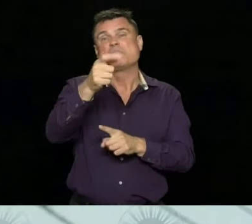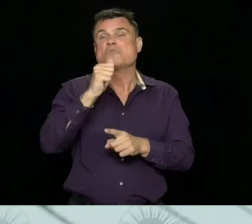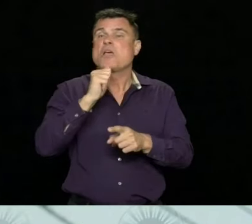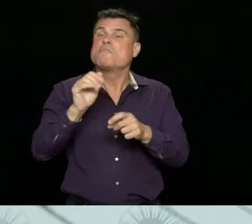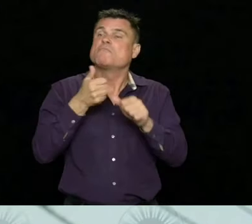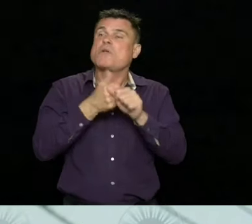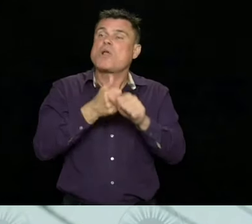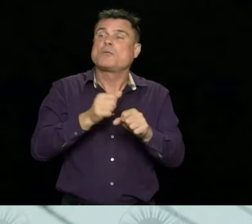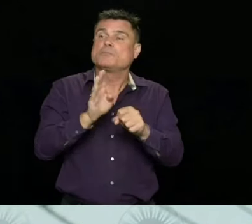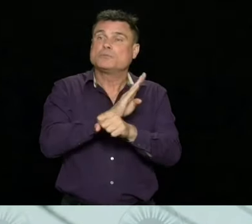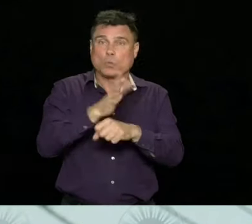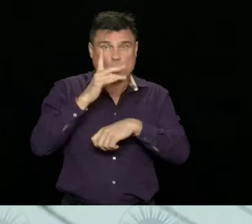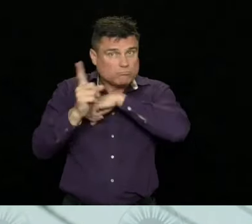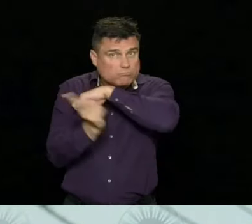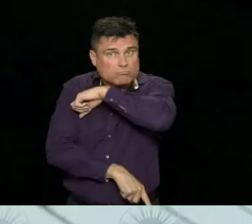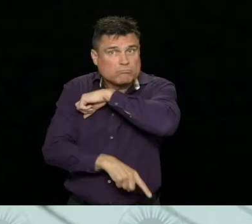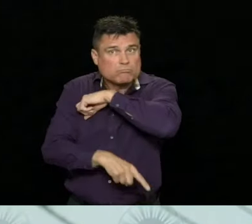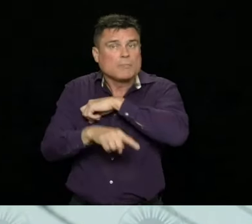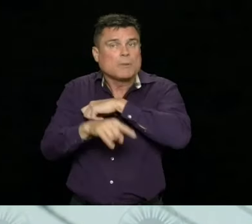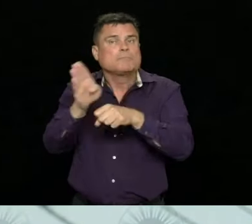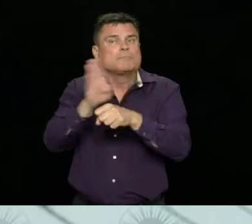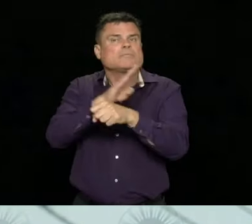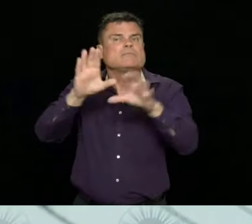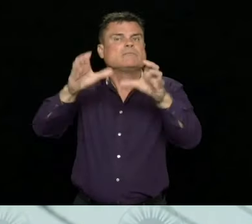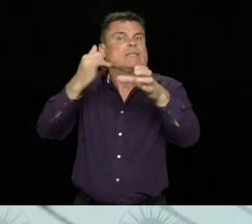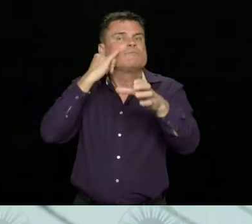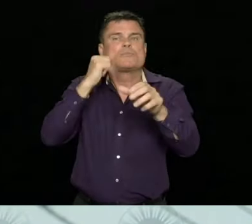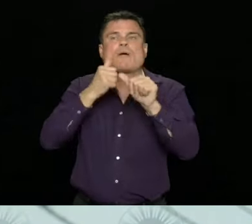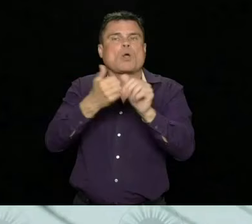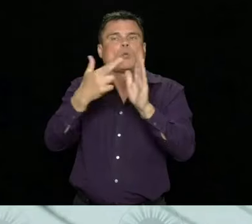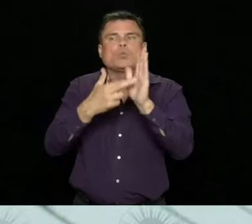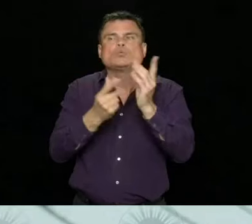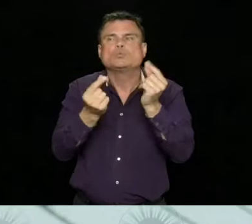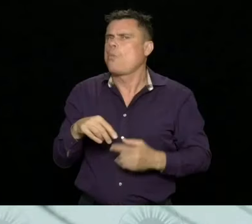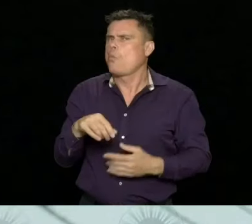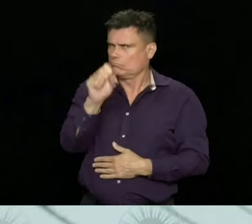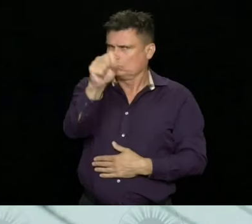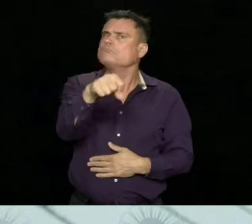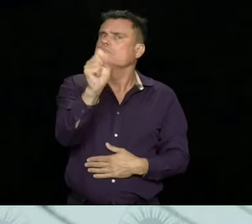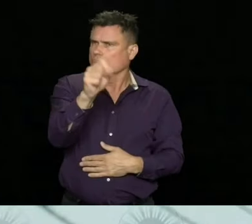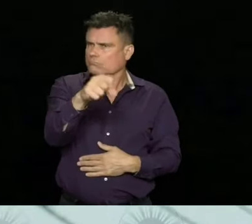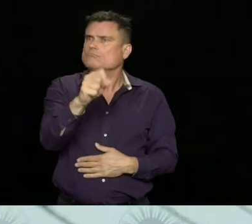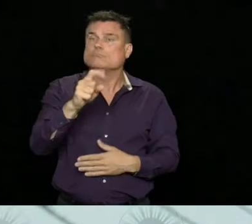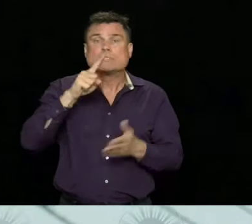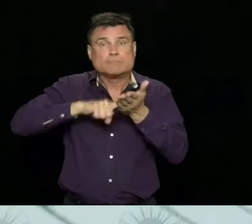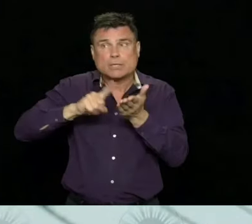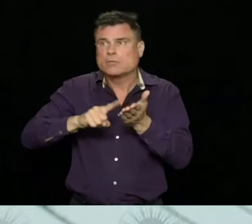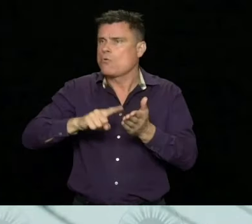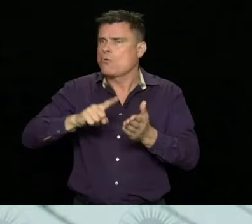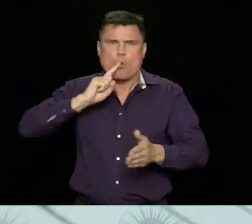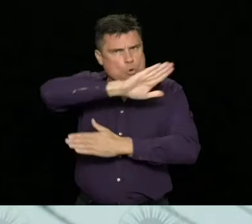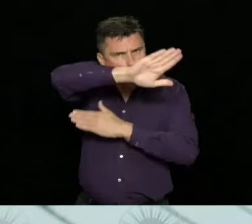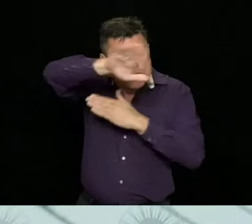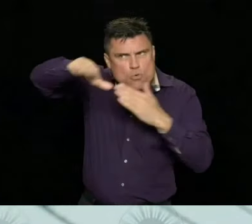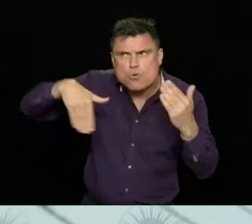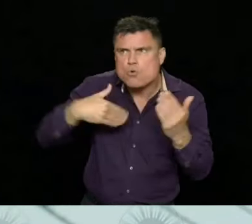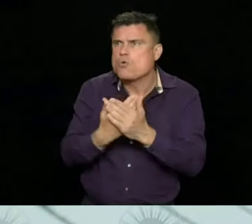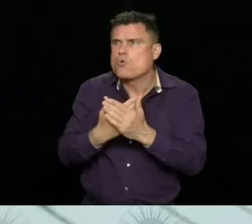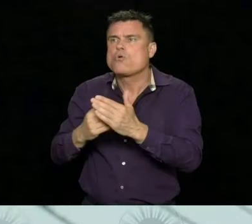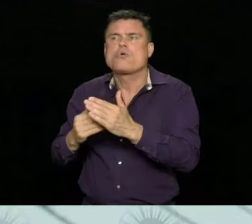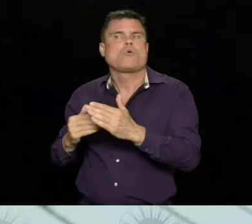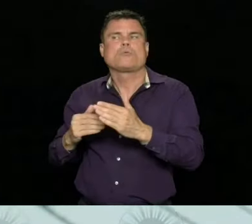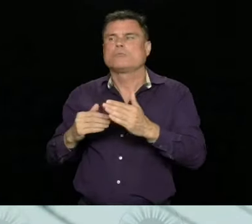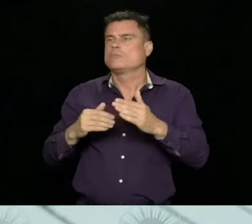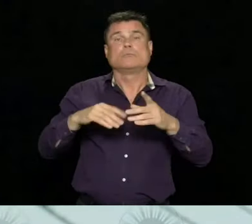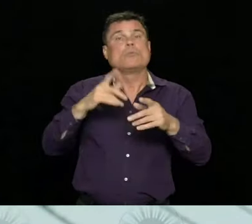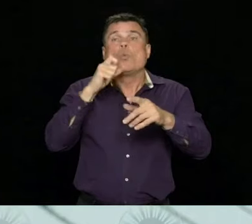Absolutely. The inspections are for all businesses that are reopening. And every business that is reopening or